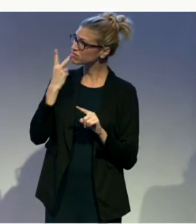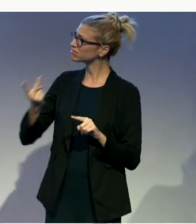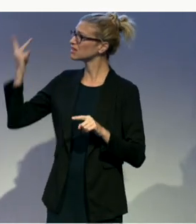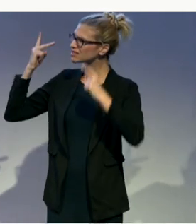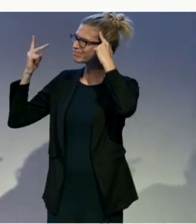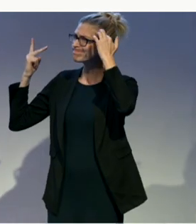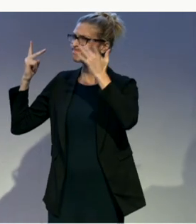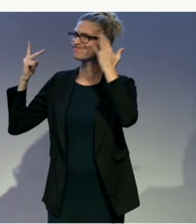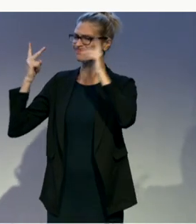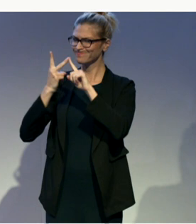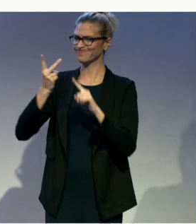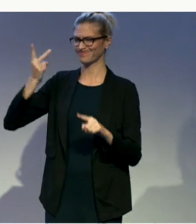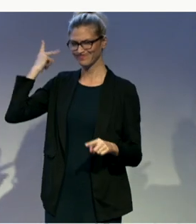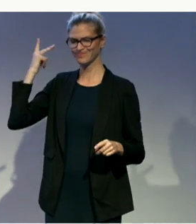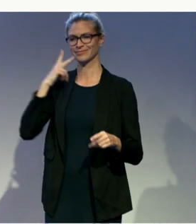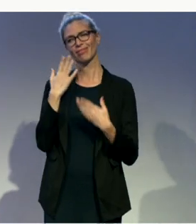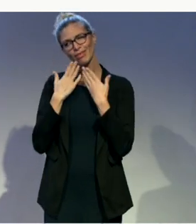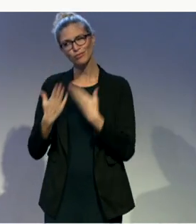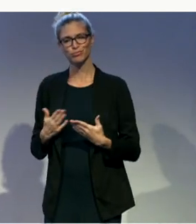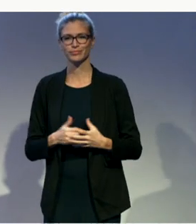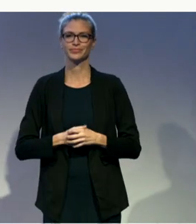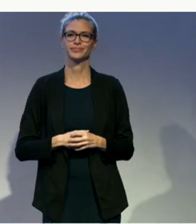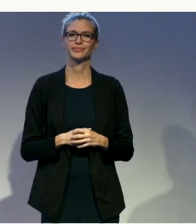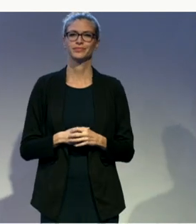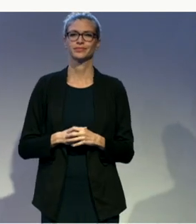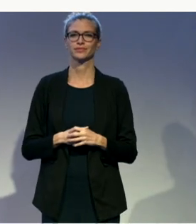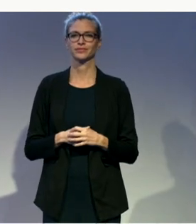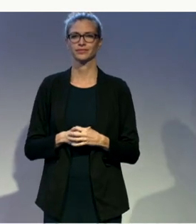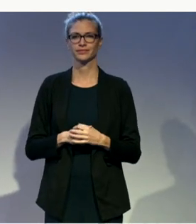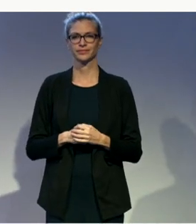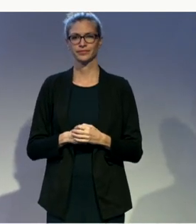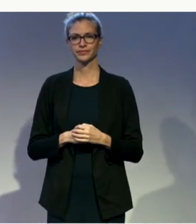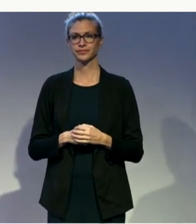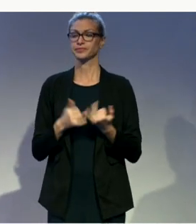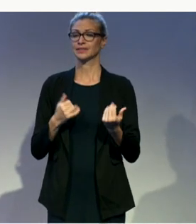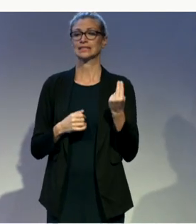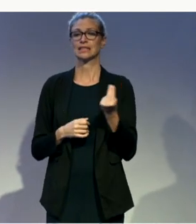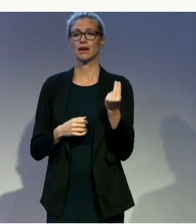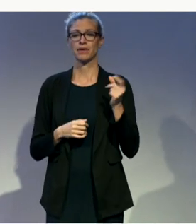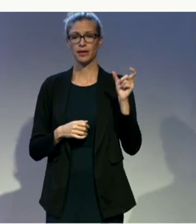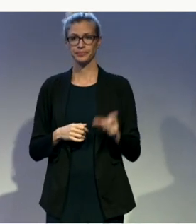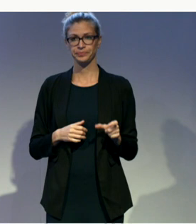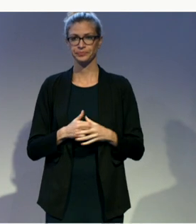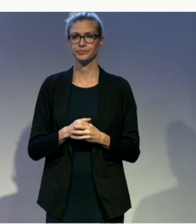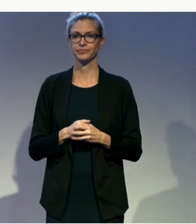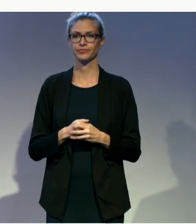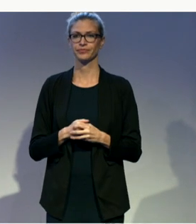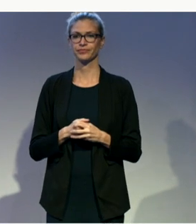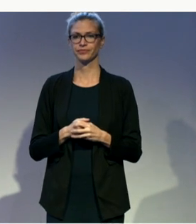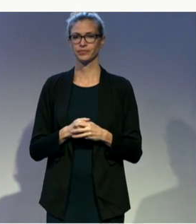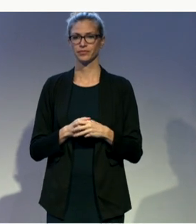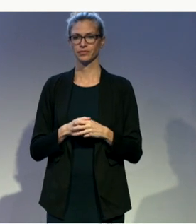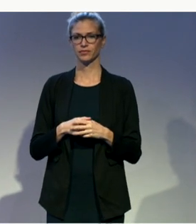account. So let's go now to Serbia. We have with us Mirjana.